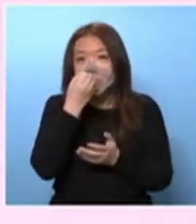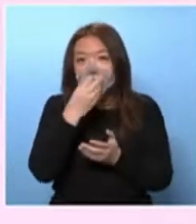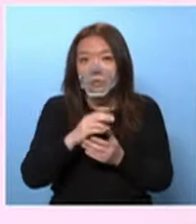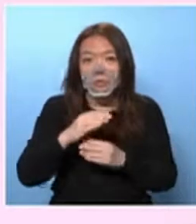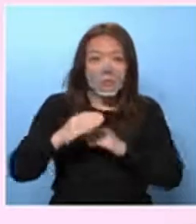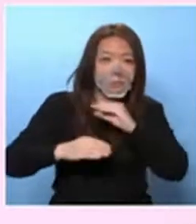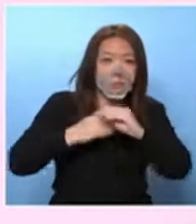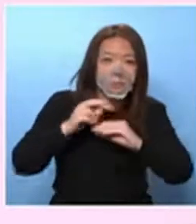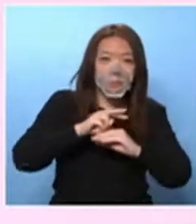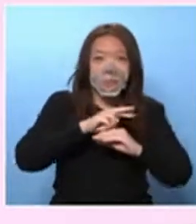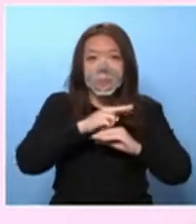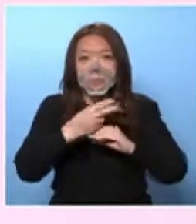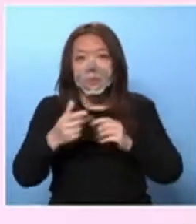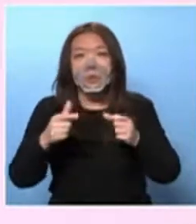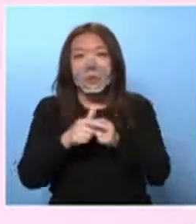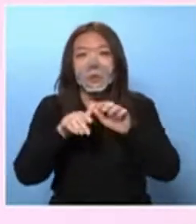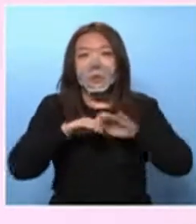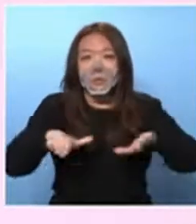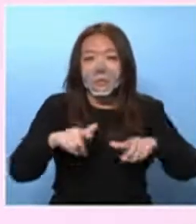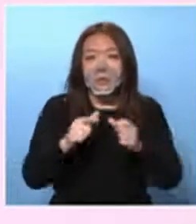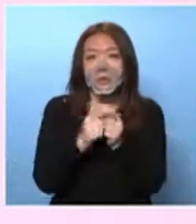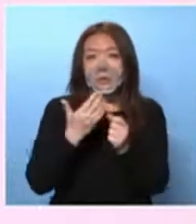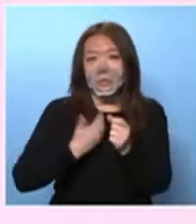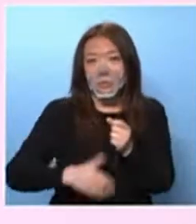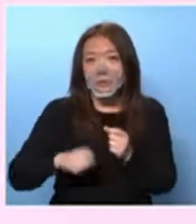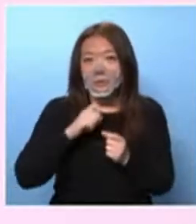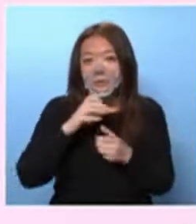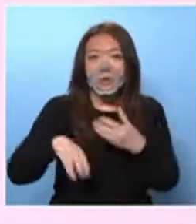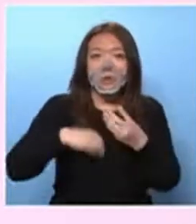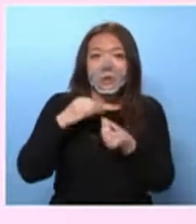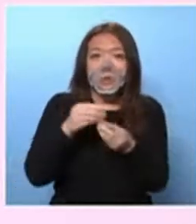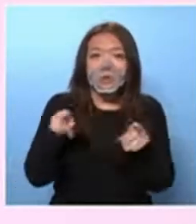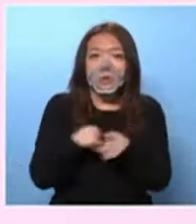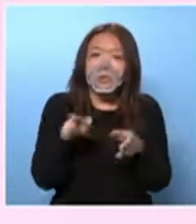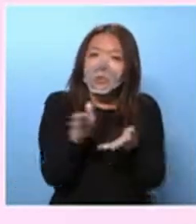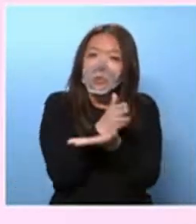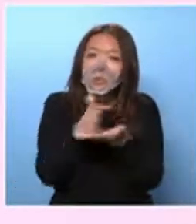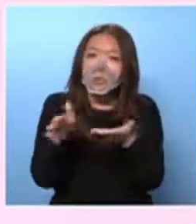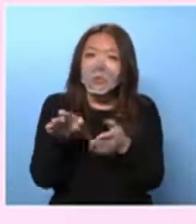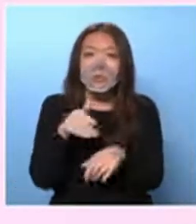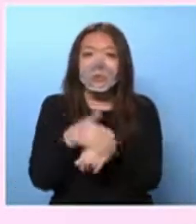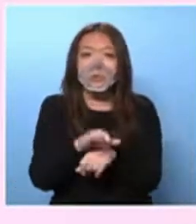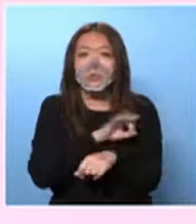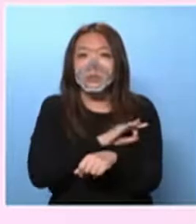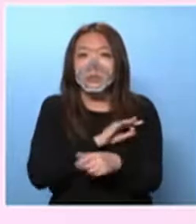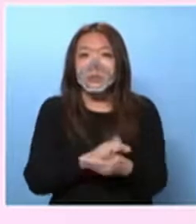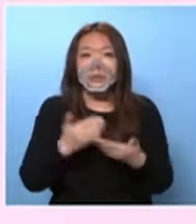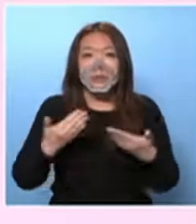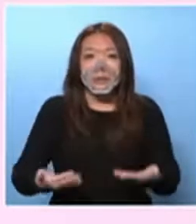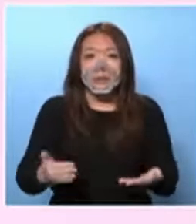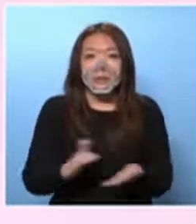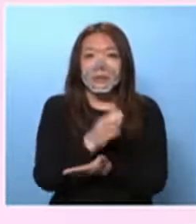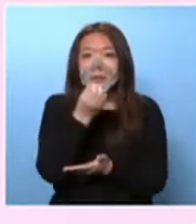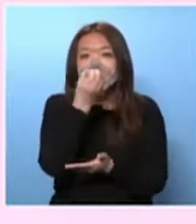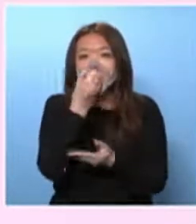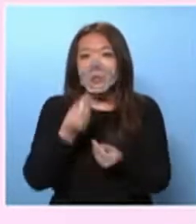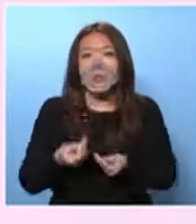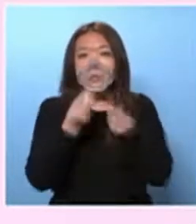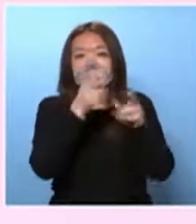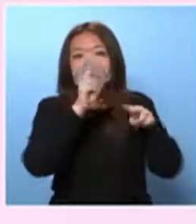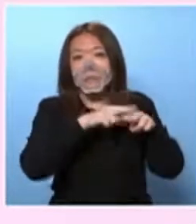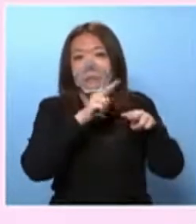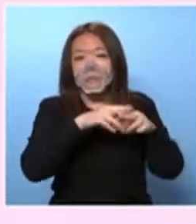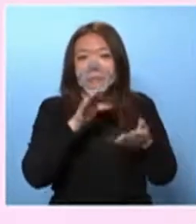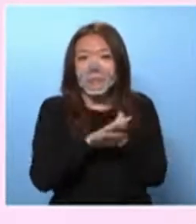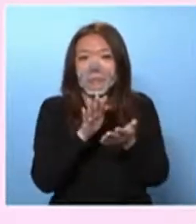waters. We deeply believe that Hong Kong can steer towards becoming a more equitable, just, caring, and inclusive society.